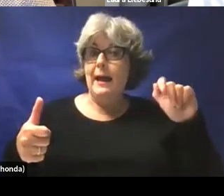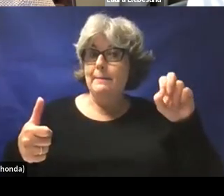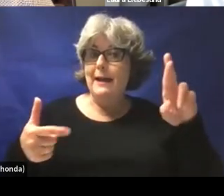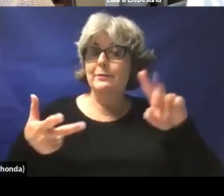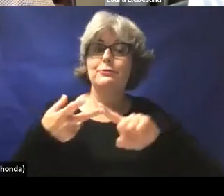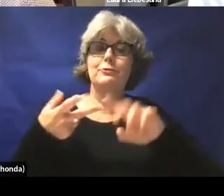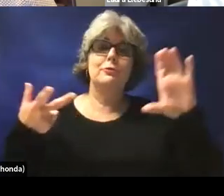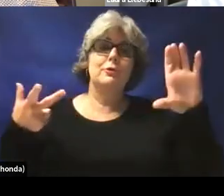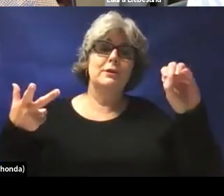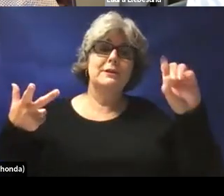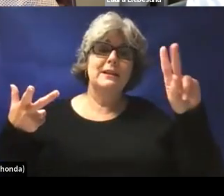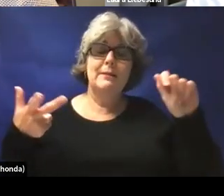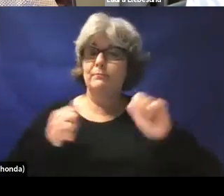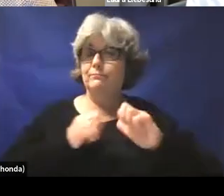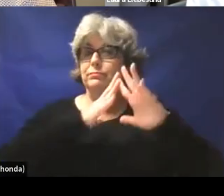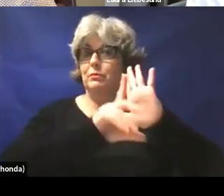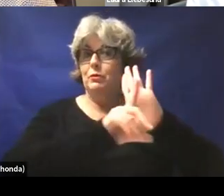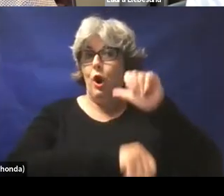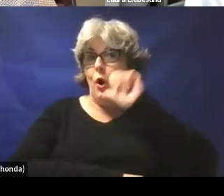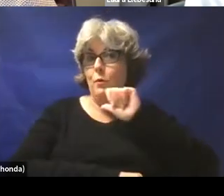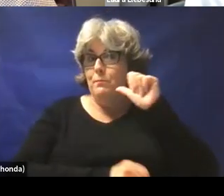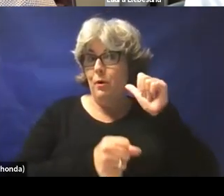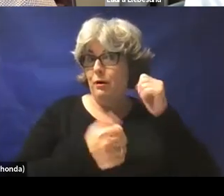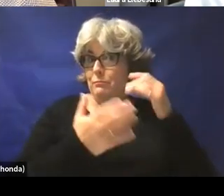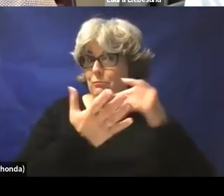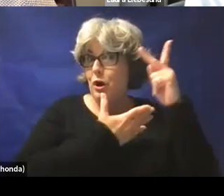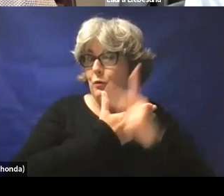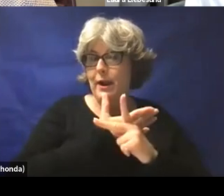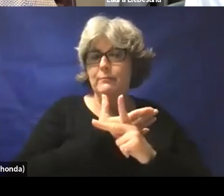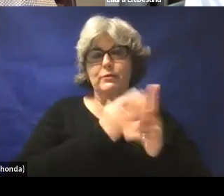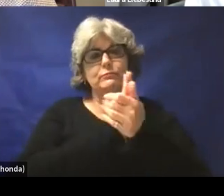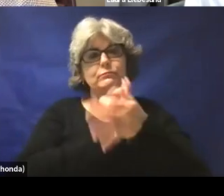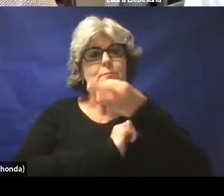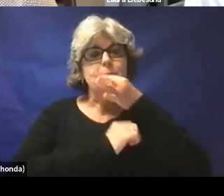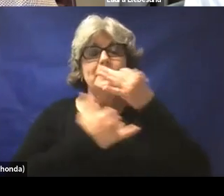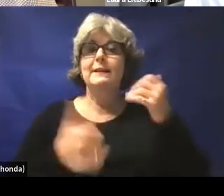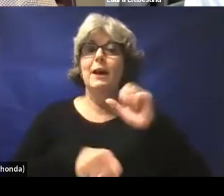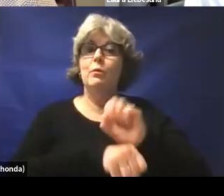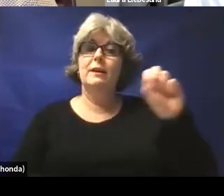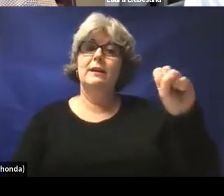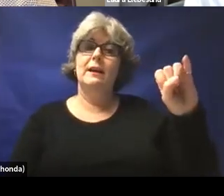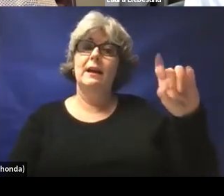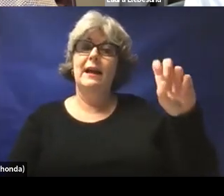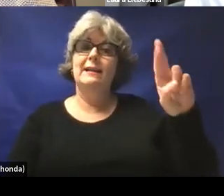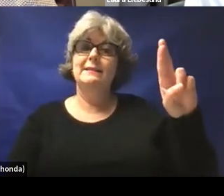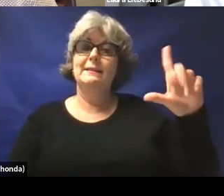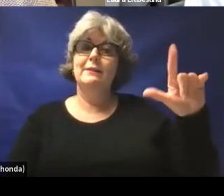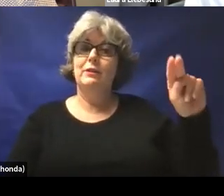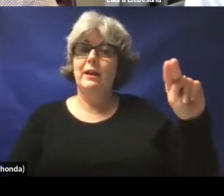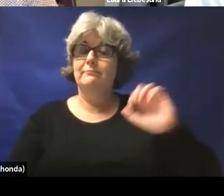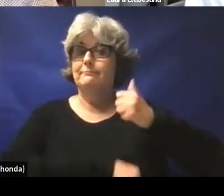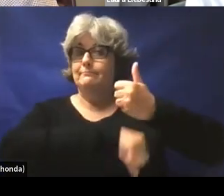Went on to run her own bar programs and is award-winning mixologist now. And she's working now at Silver Lion, which was founded by